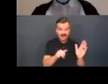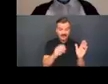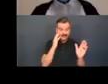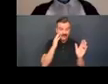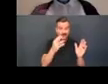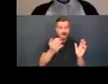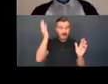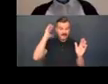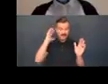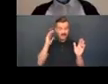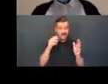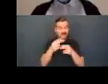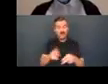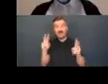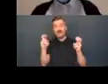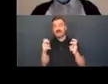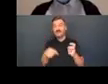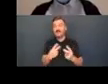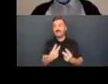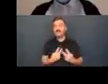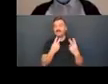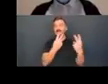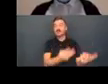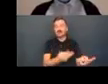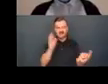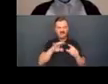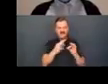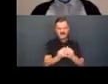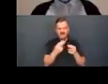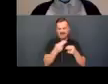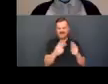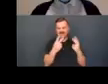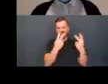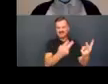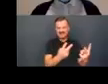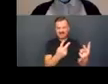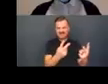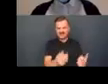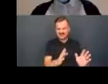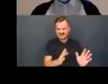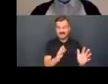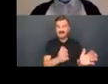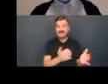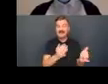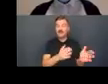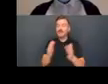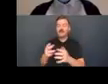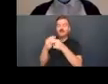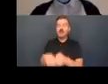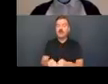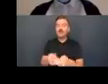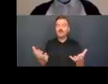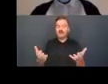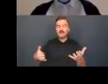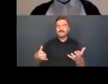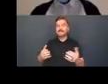to essential partner in care. So a visitor would be defined as a